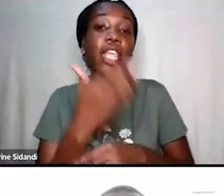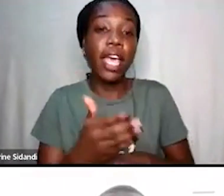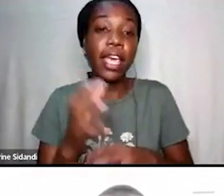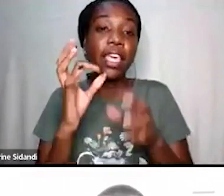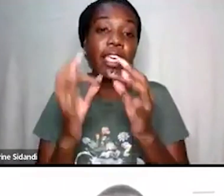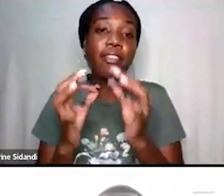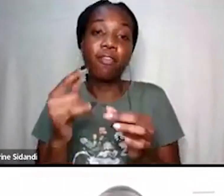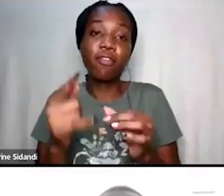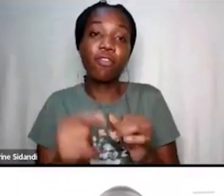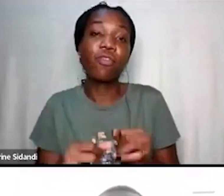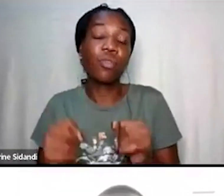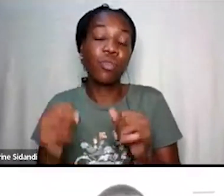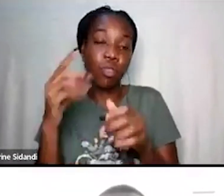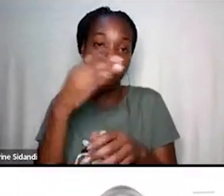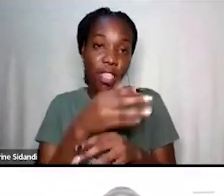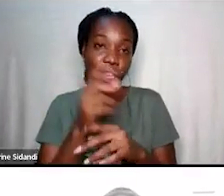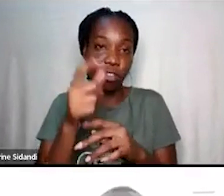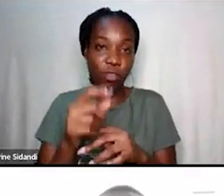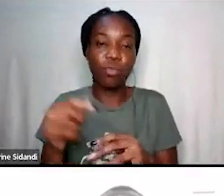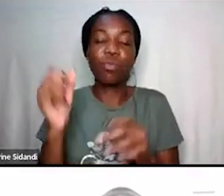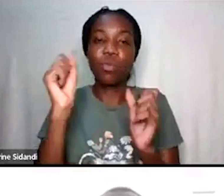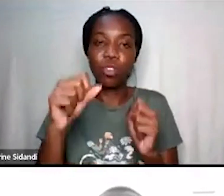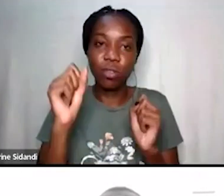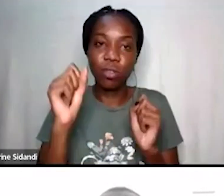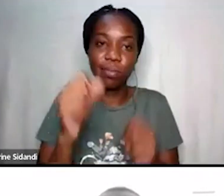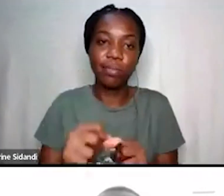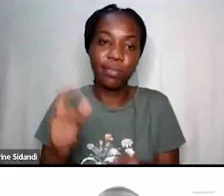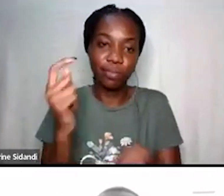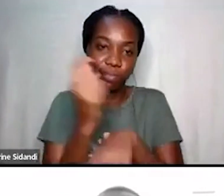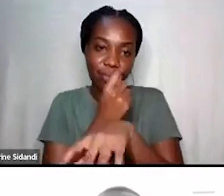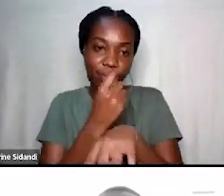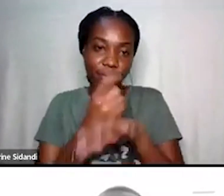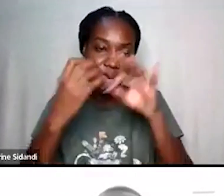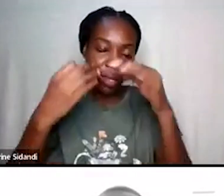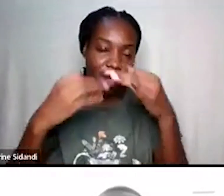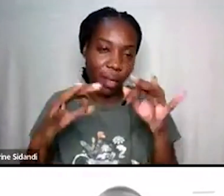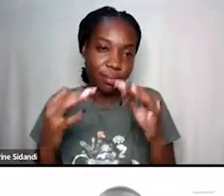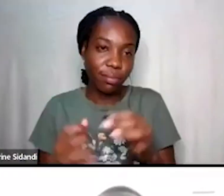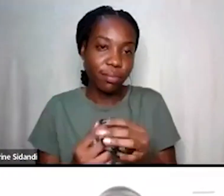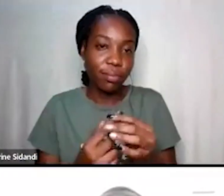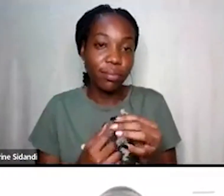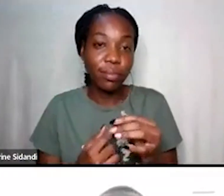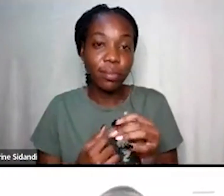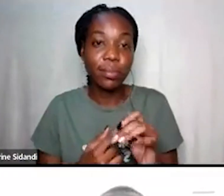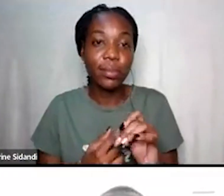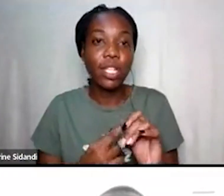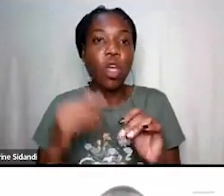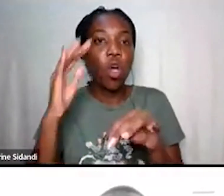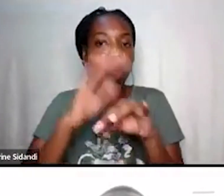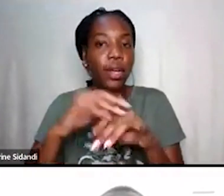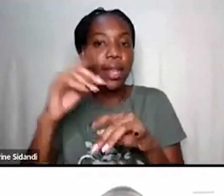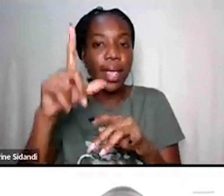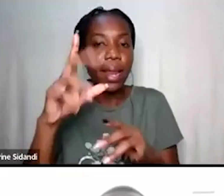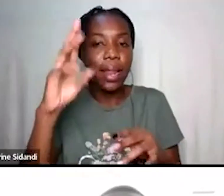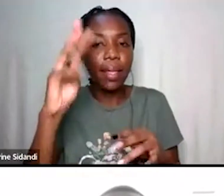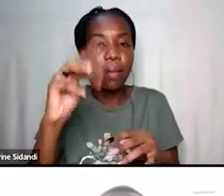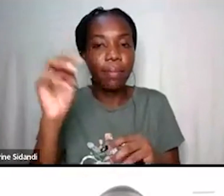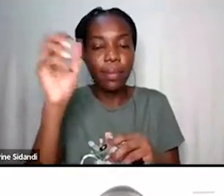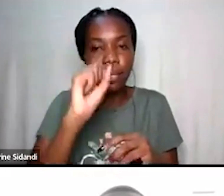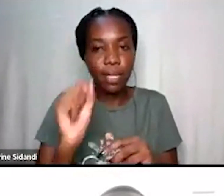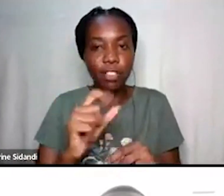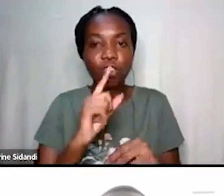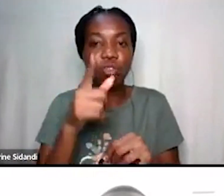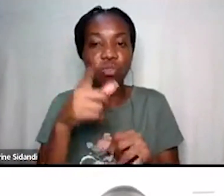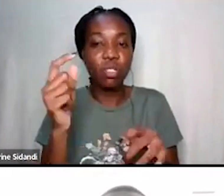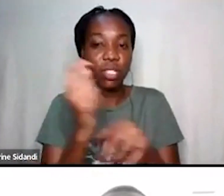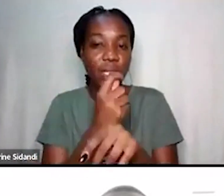are eligible for the trainings. Anyone on the call, you are eligible for the trainings. It's on LMS, so you can just train on